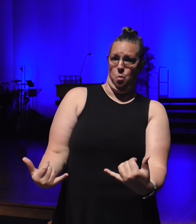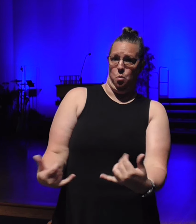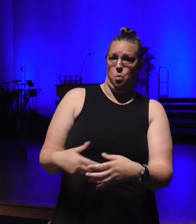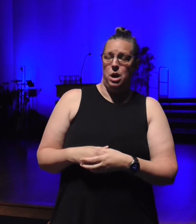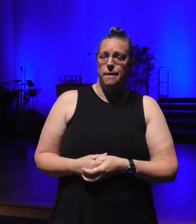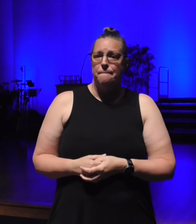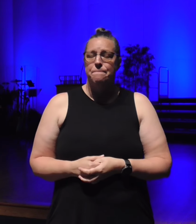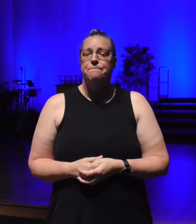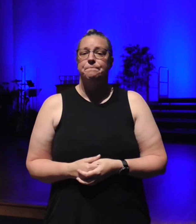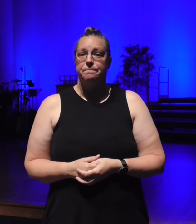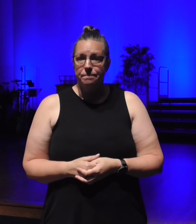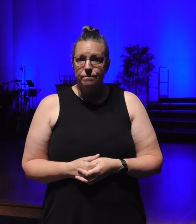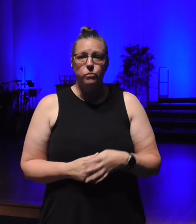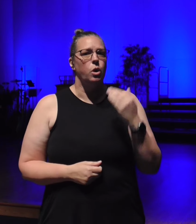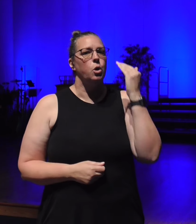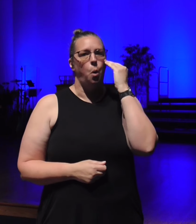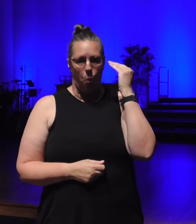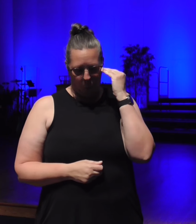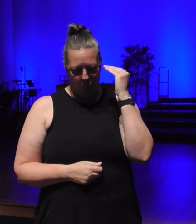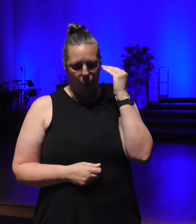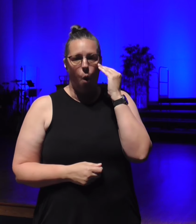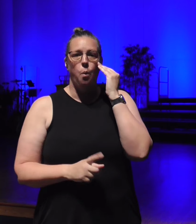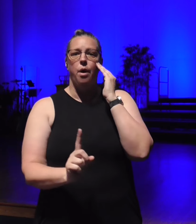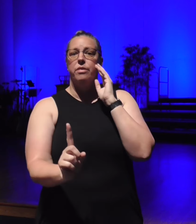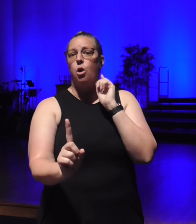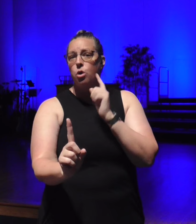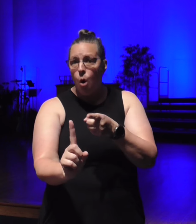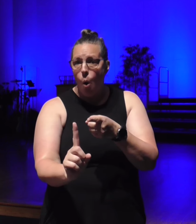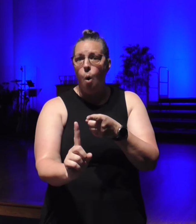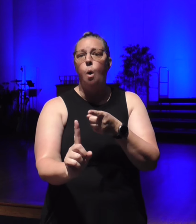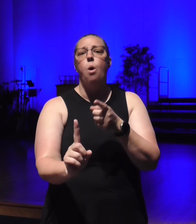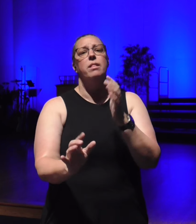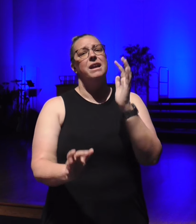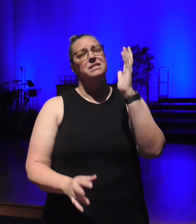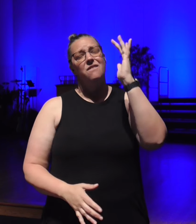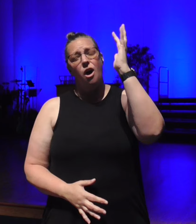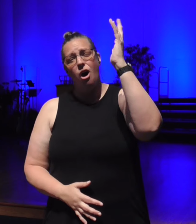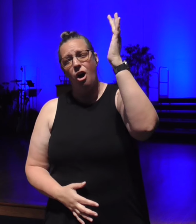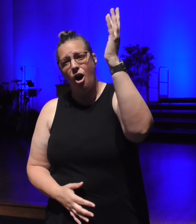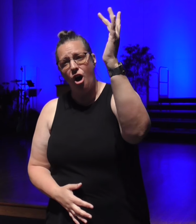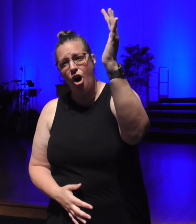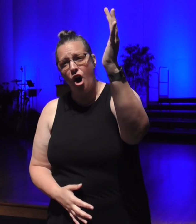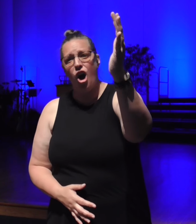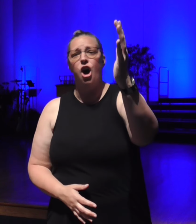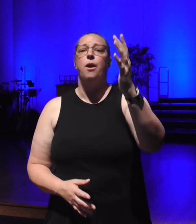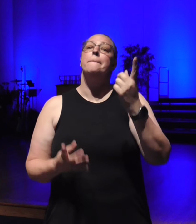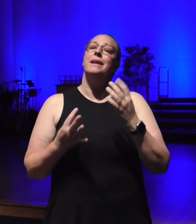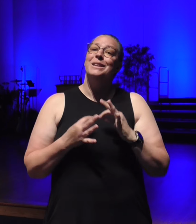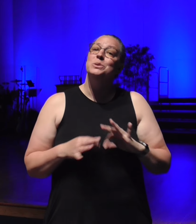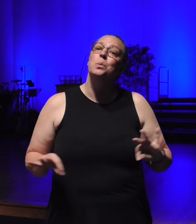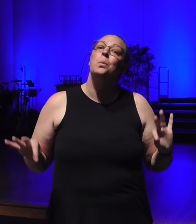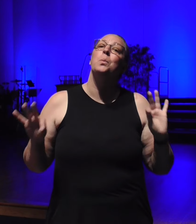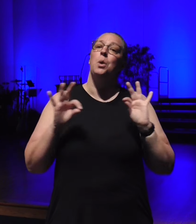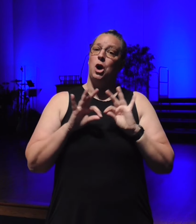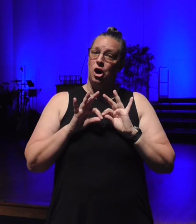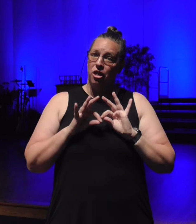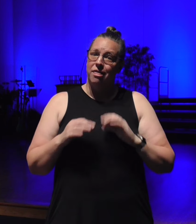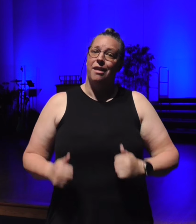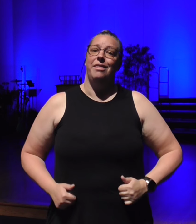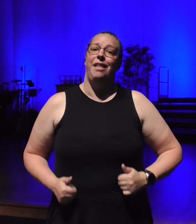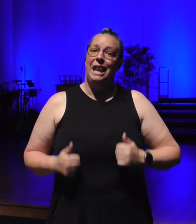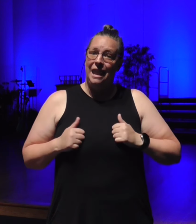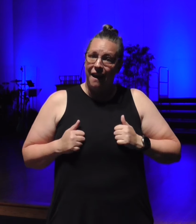on. Know that the goal is distant and it is upward, and it is worth all of your life's